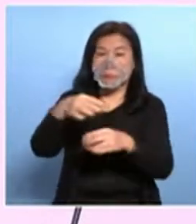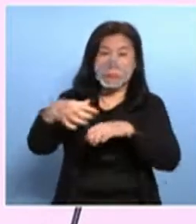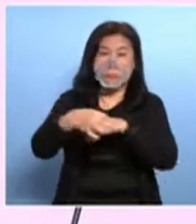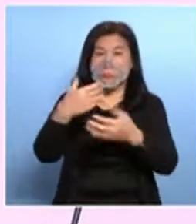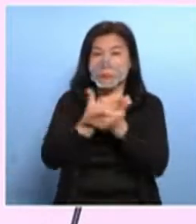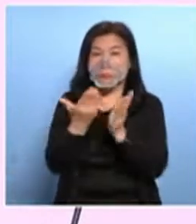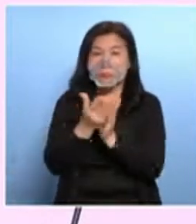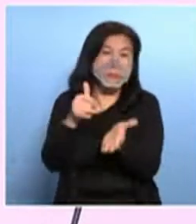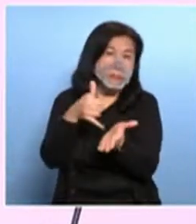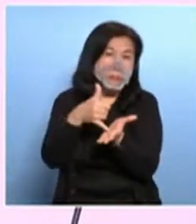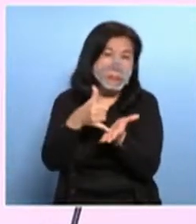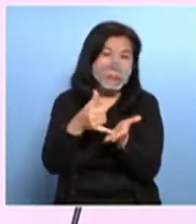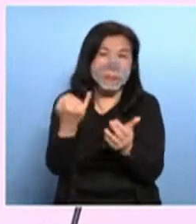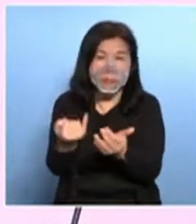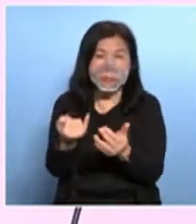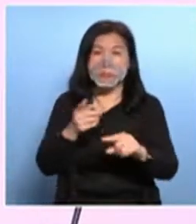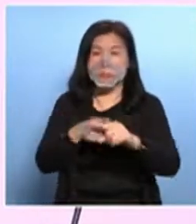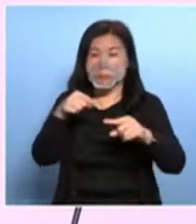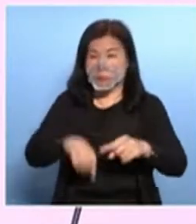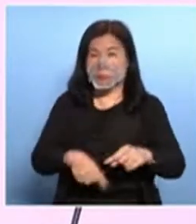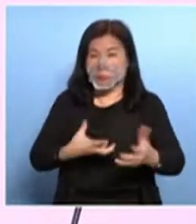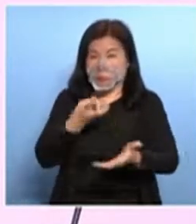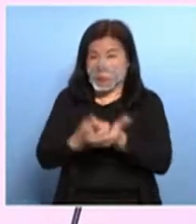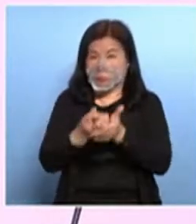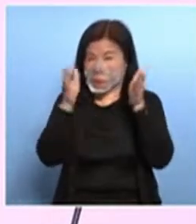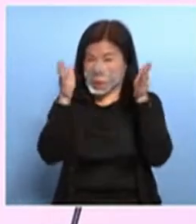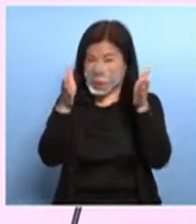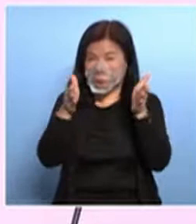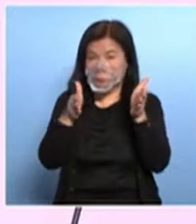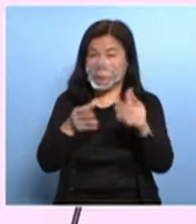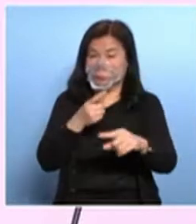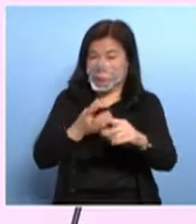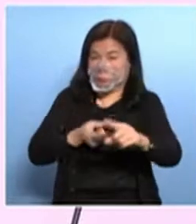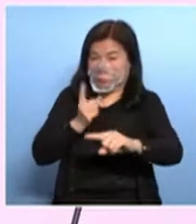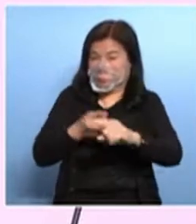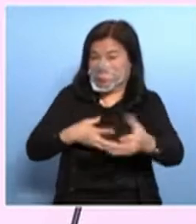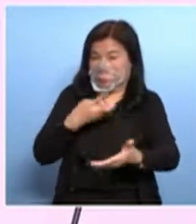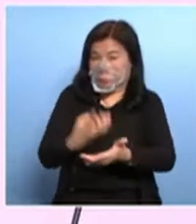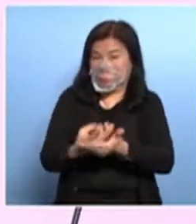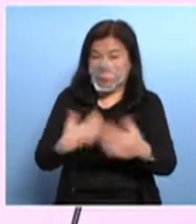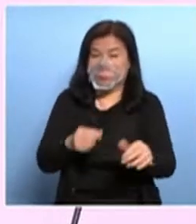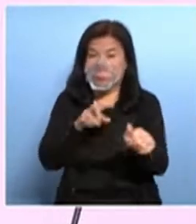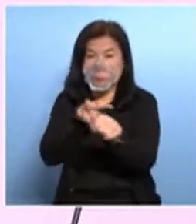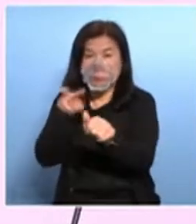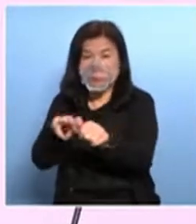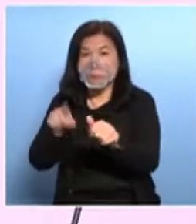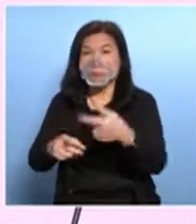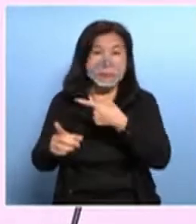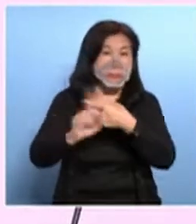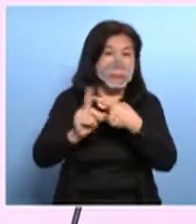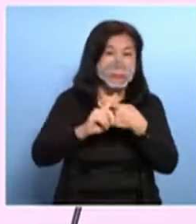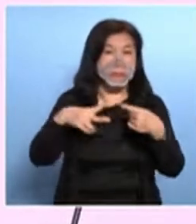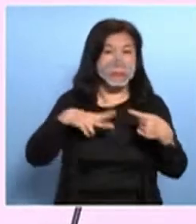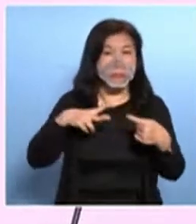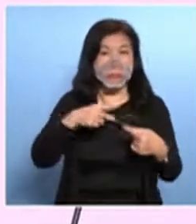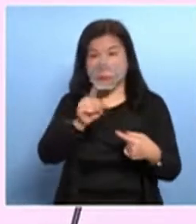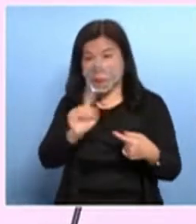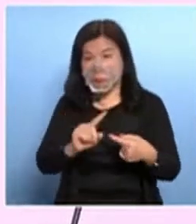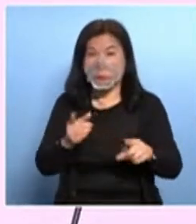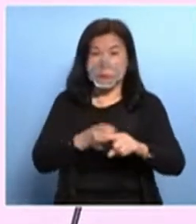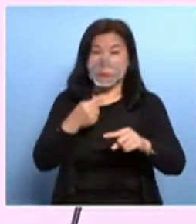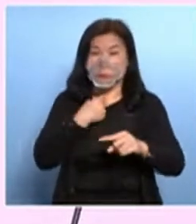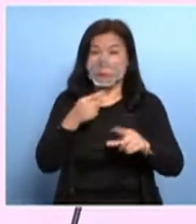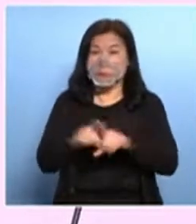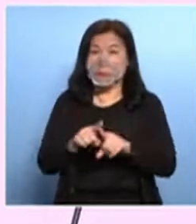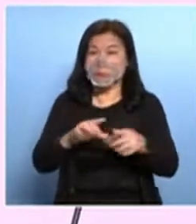increasing macroeconomic and financial market vulnerabilities. We need to stay highly vigilant at all times, better connect with the